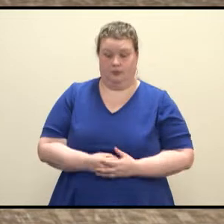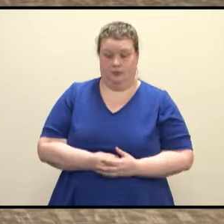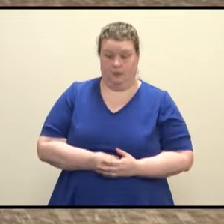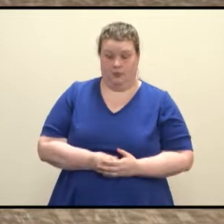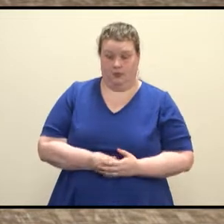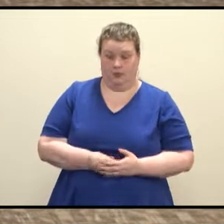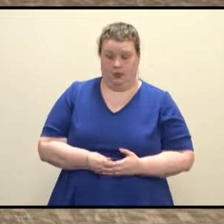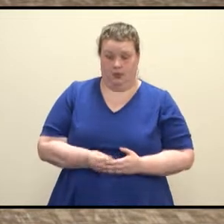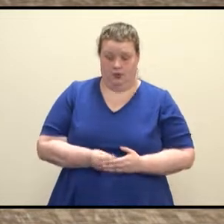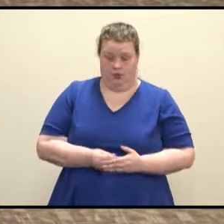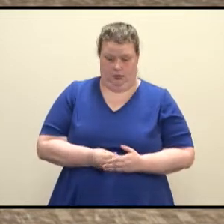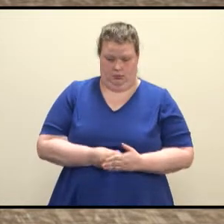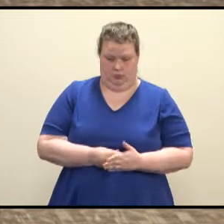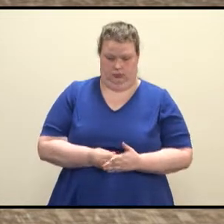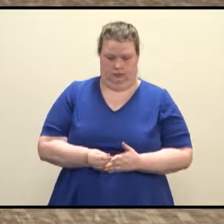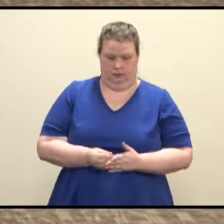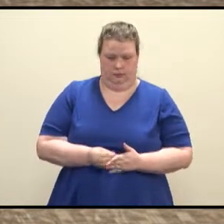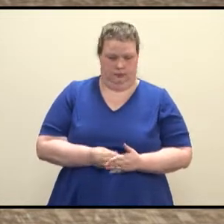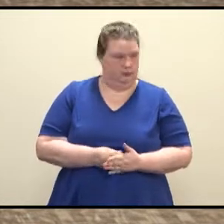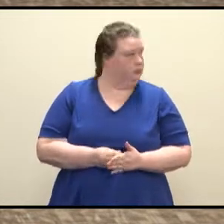Sorry, the next item is